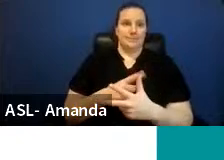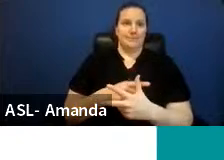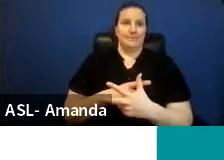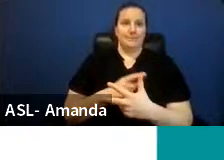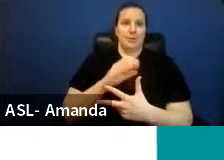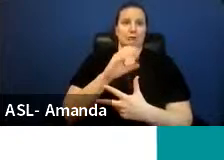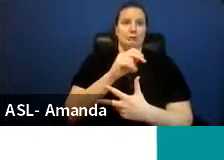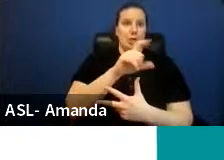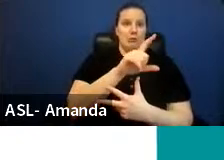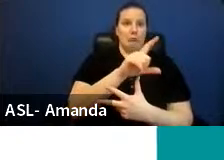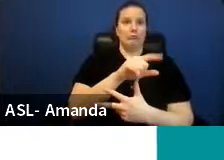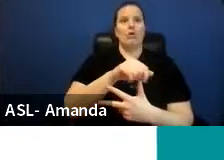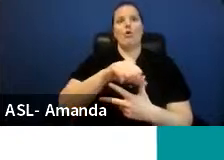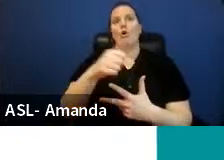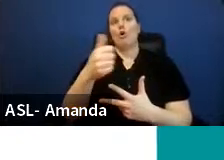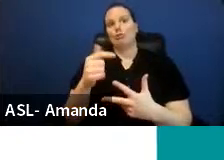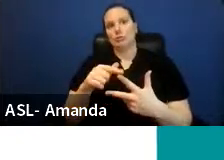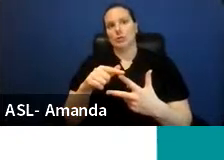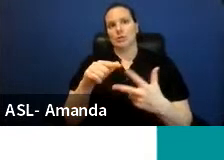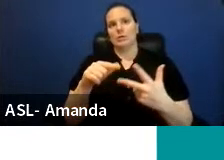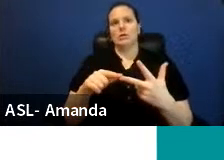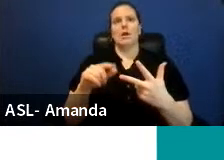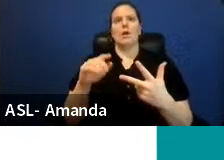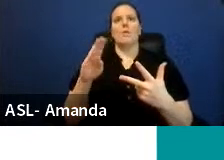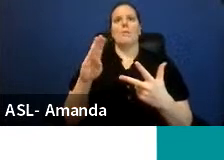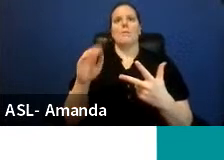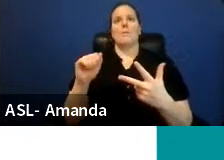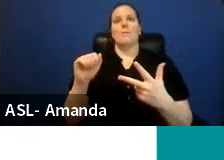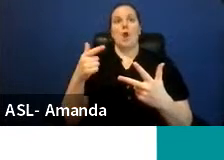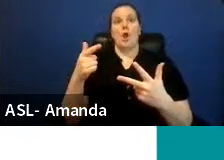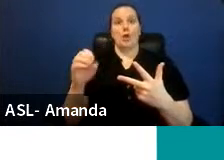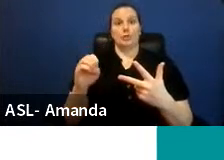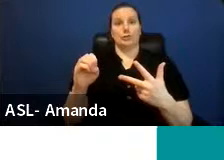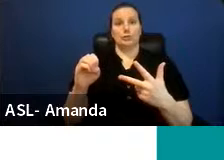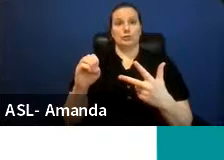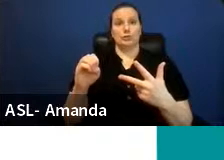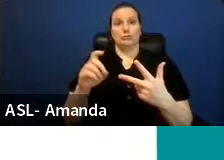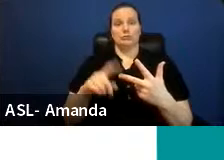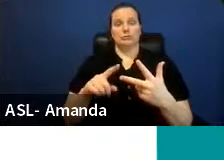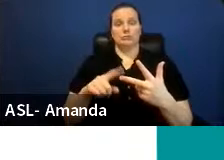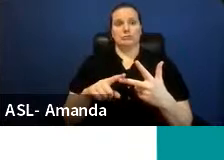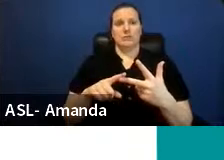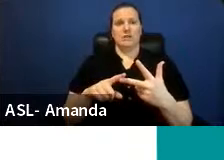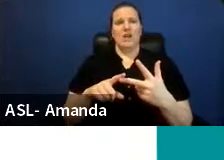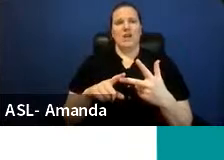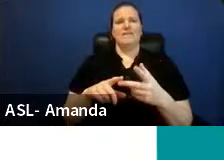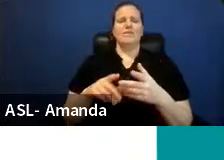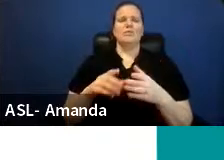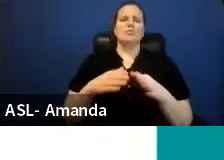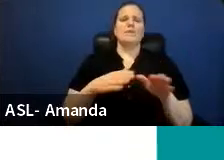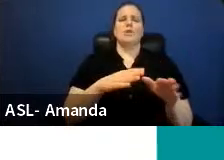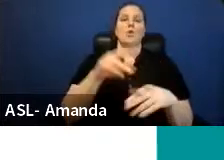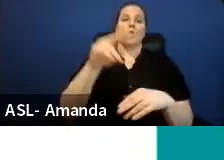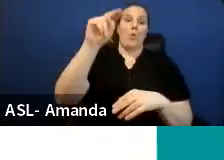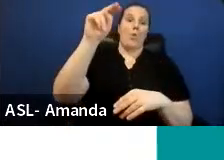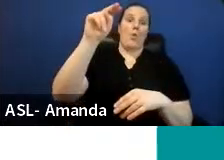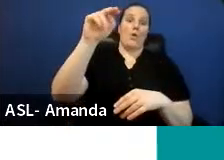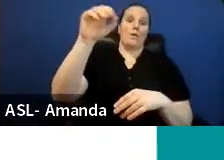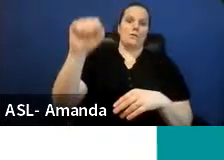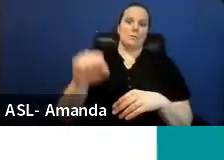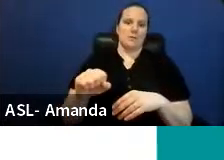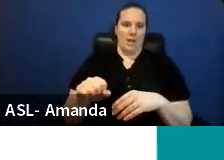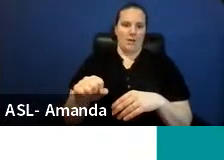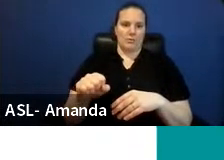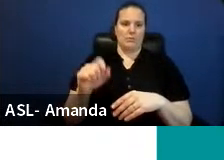the alternate channel, we have a barge channel, and they're laid out in the river. I think from north to south as a primary is where the lift